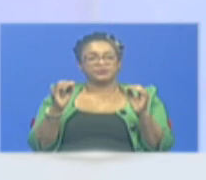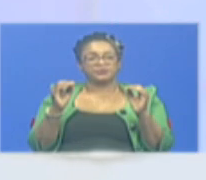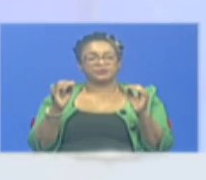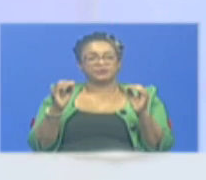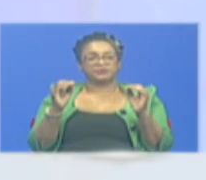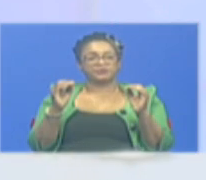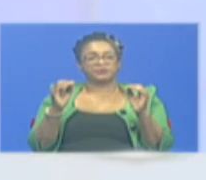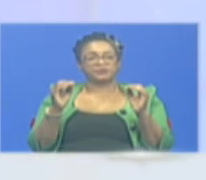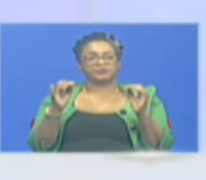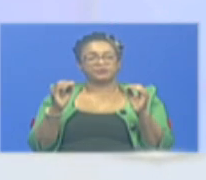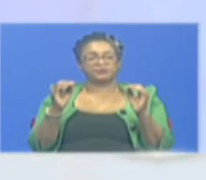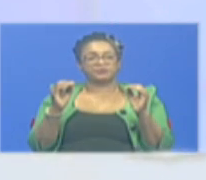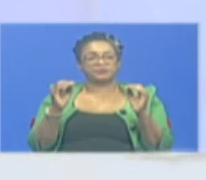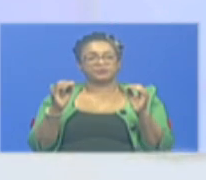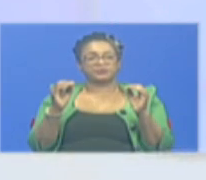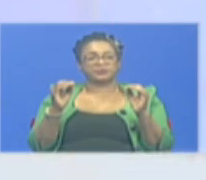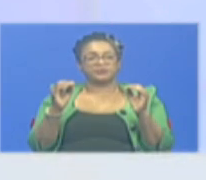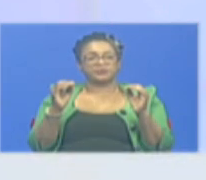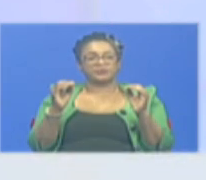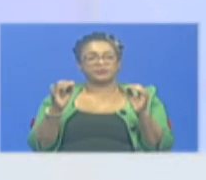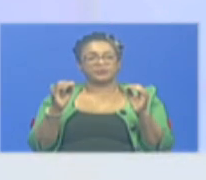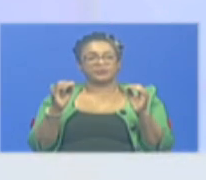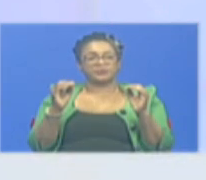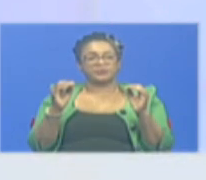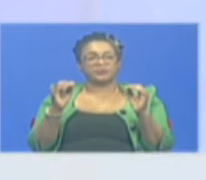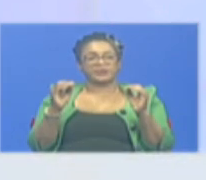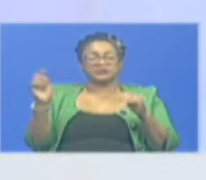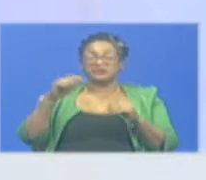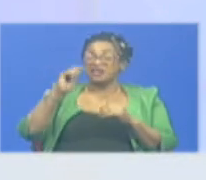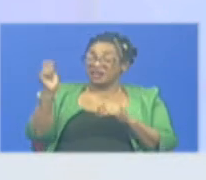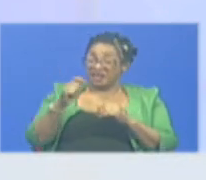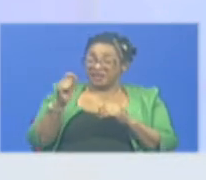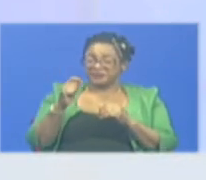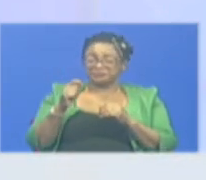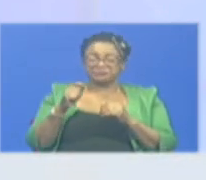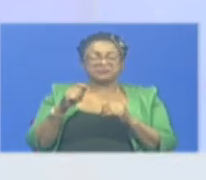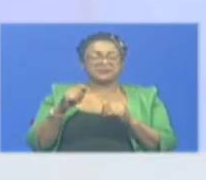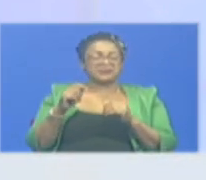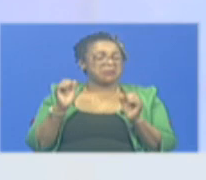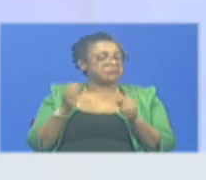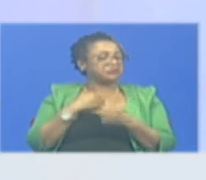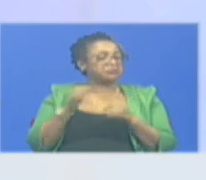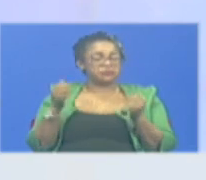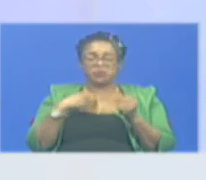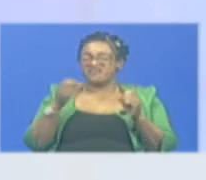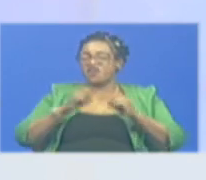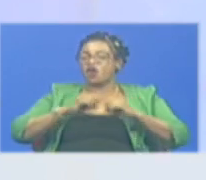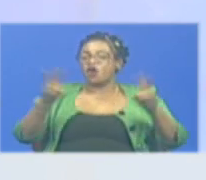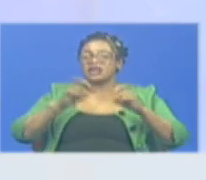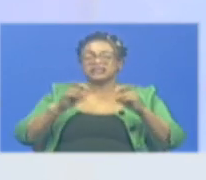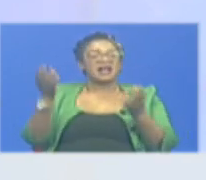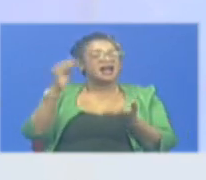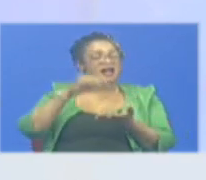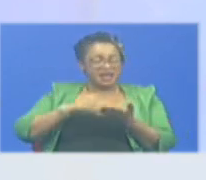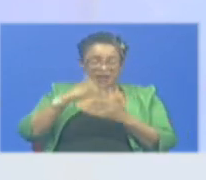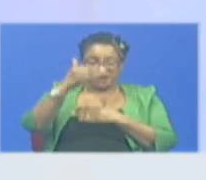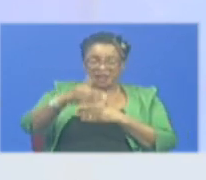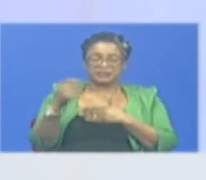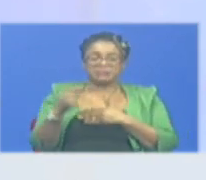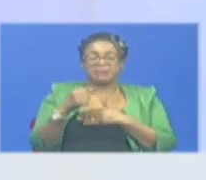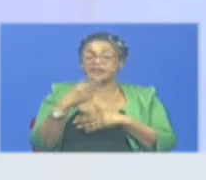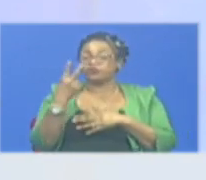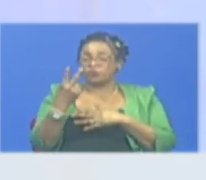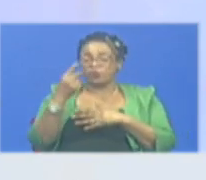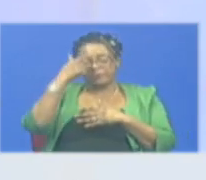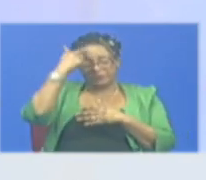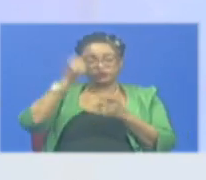And locusts may not, Kenya may not experience any new locust invasion the next 2 months due to changes